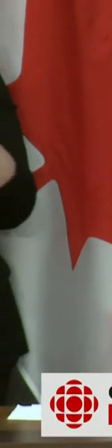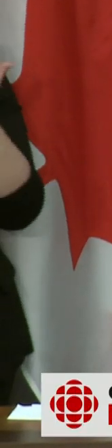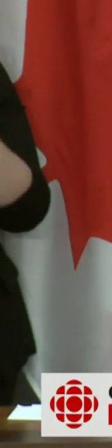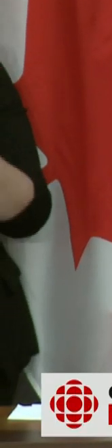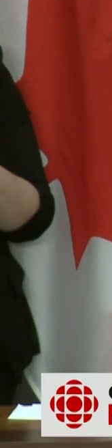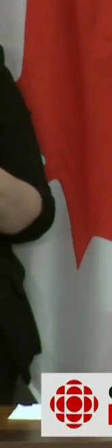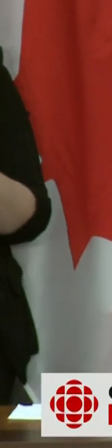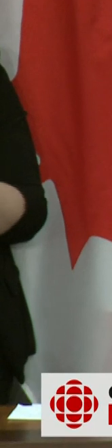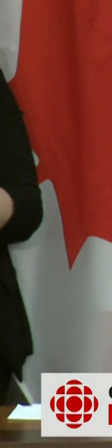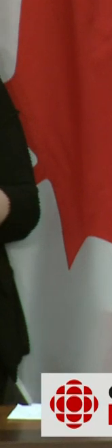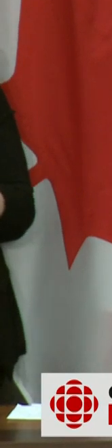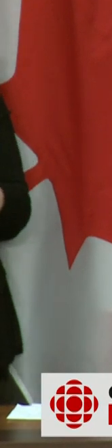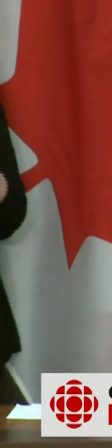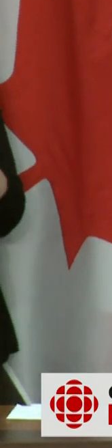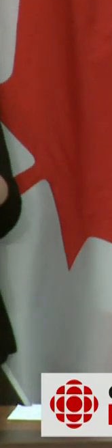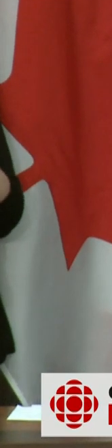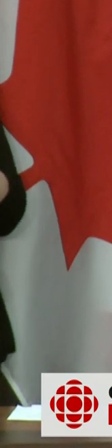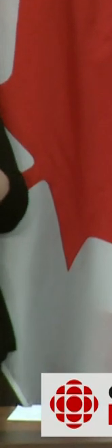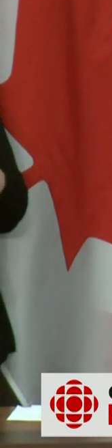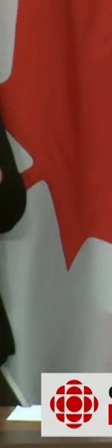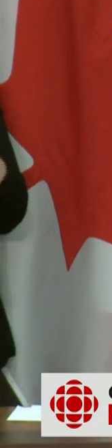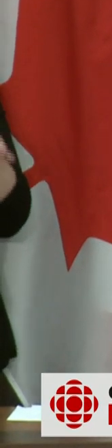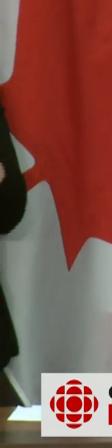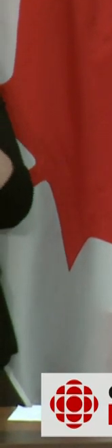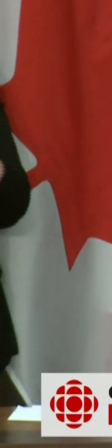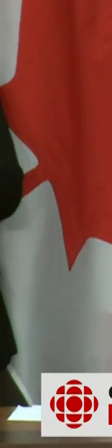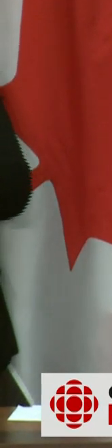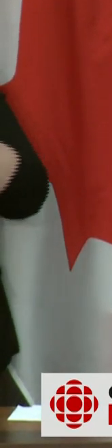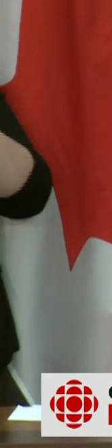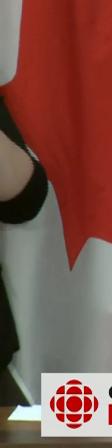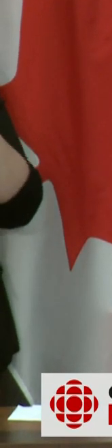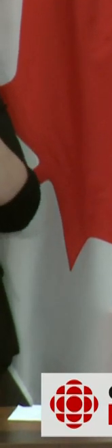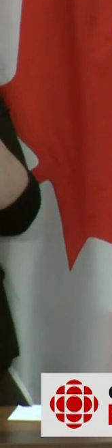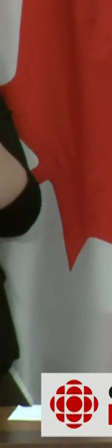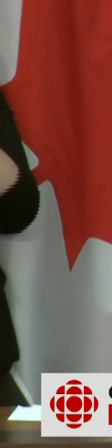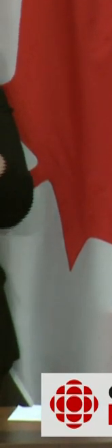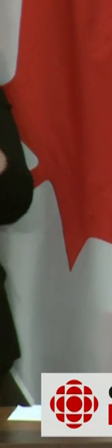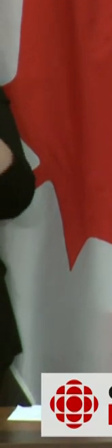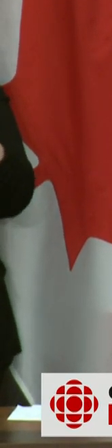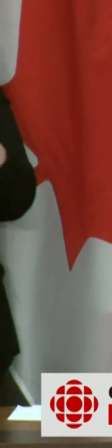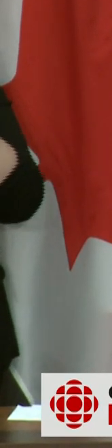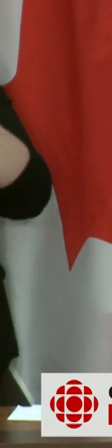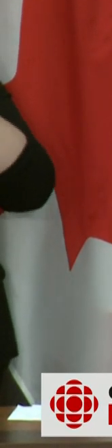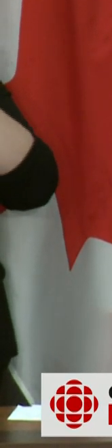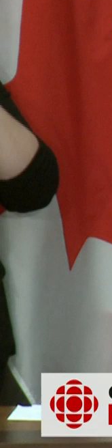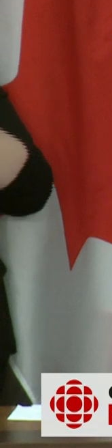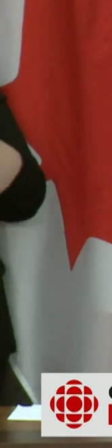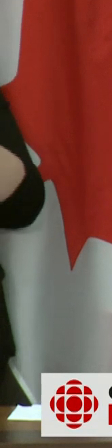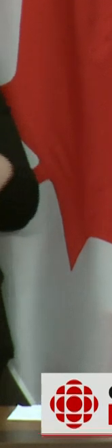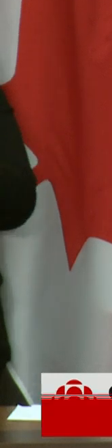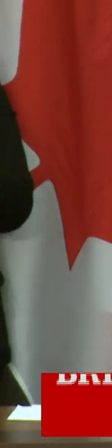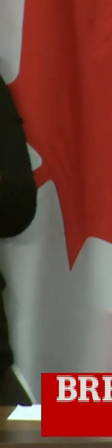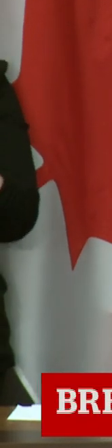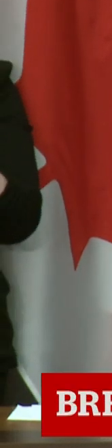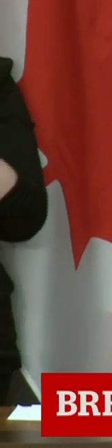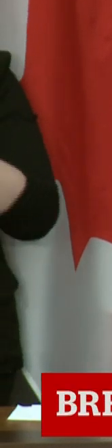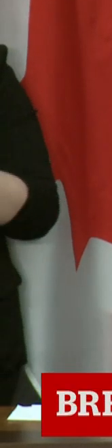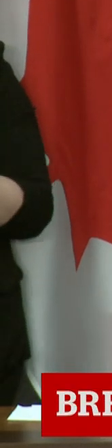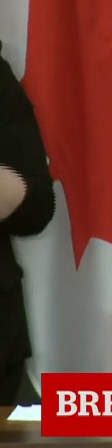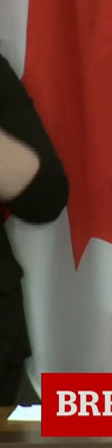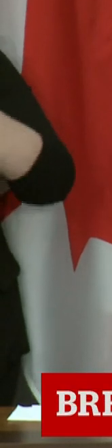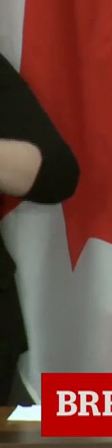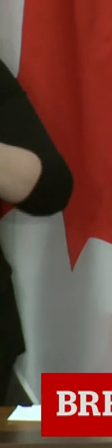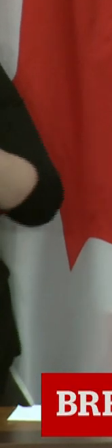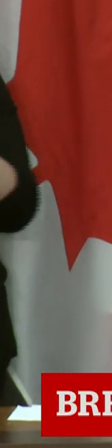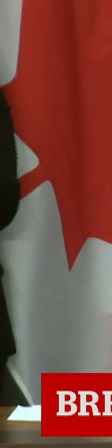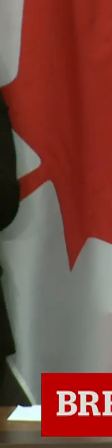we've tried to do today is to ensure that Canadians have confidence, that Canadians have confidence that we are going to